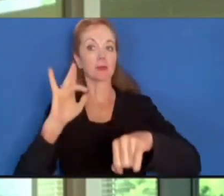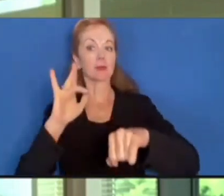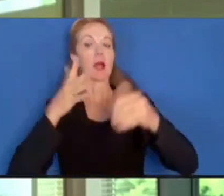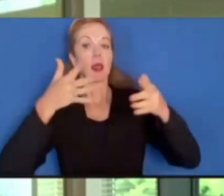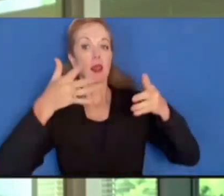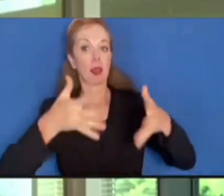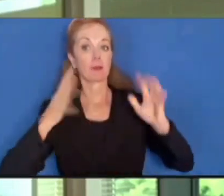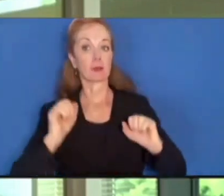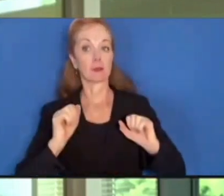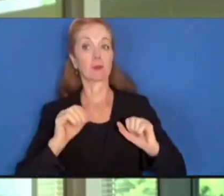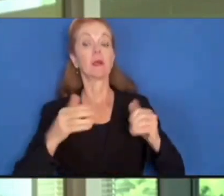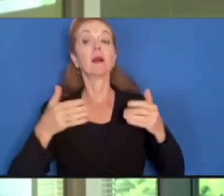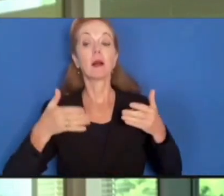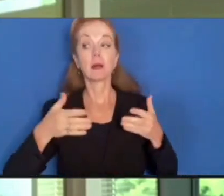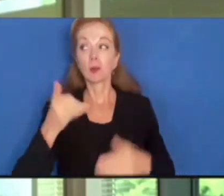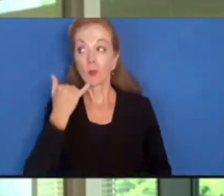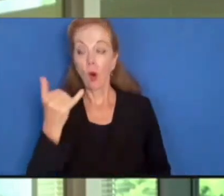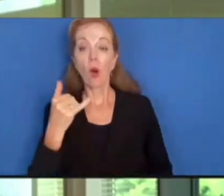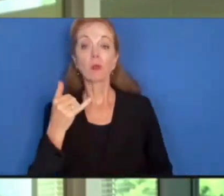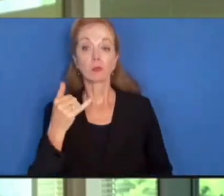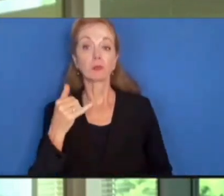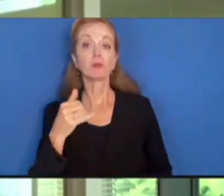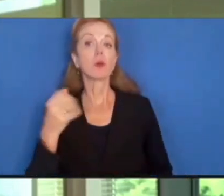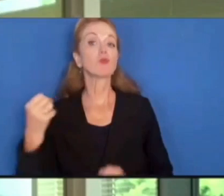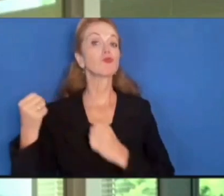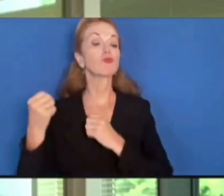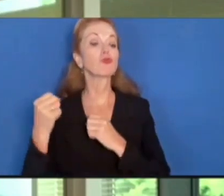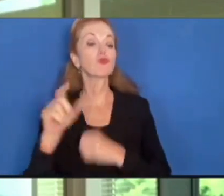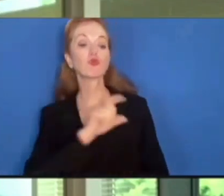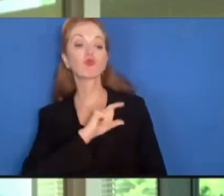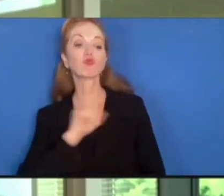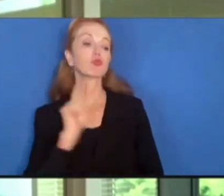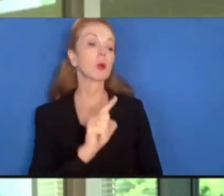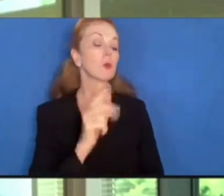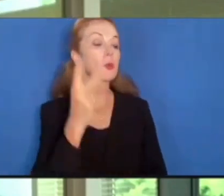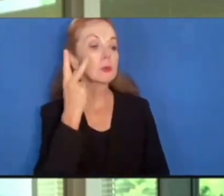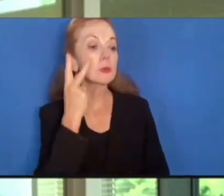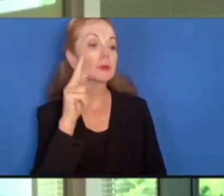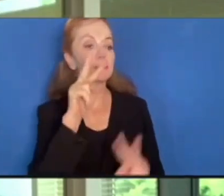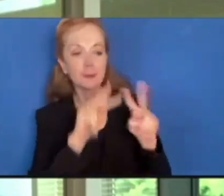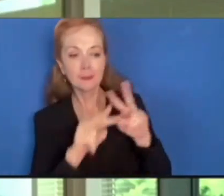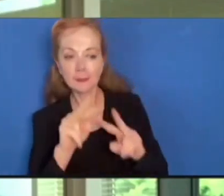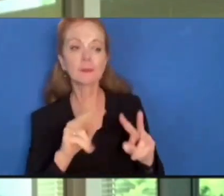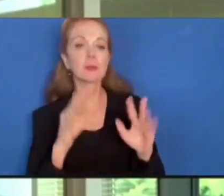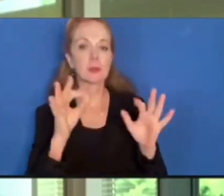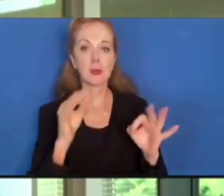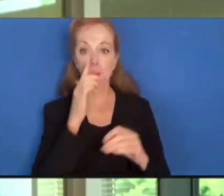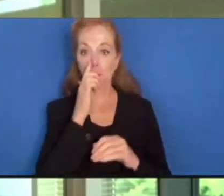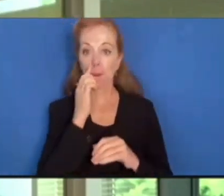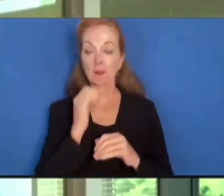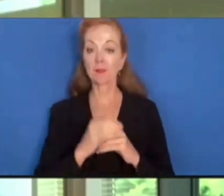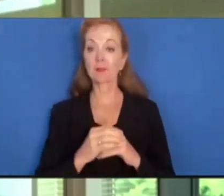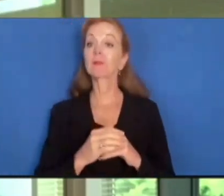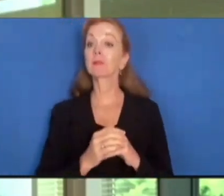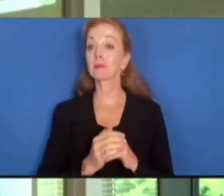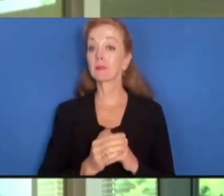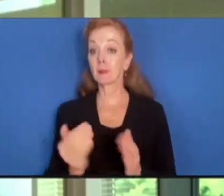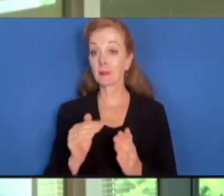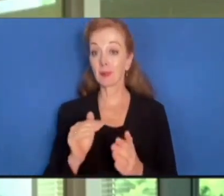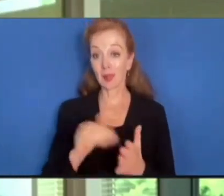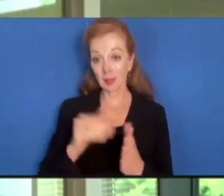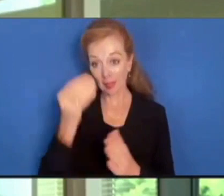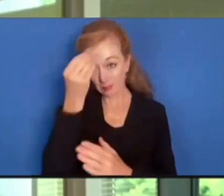come assess whether it's going to be live or an inert item. So again, just want to go back to the most important thing is, if you